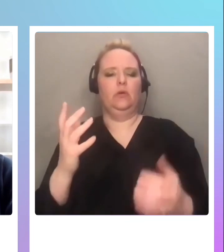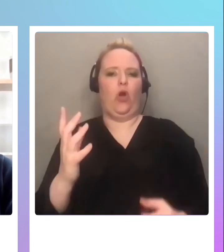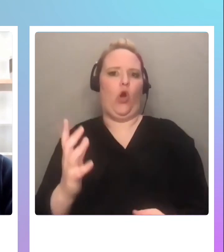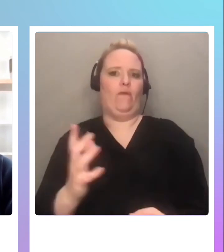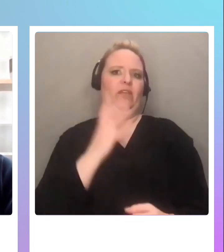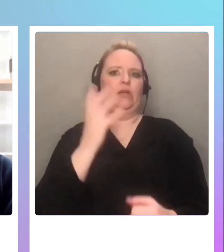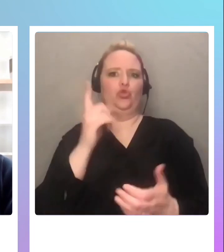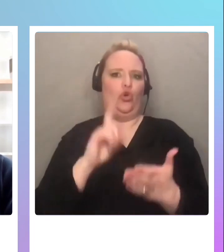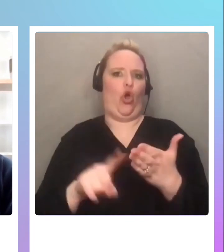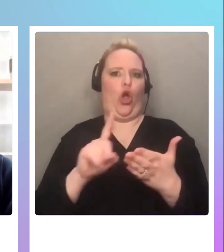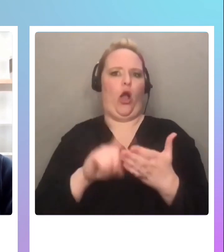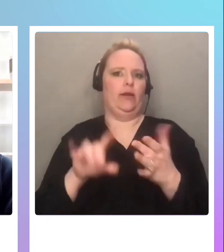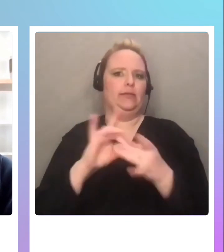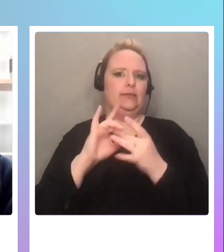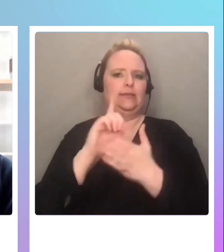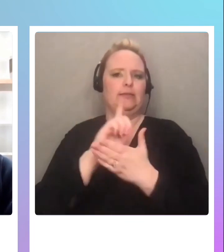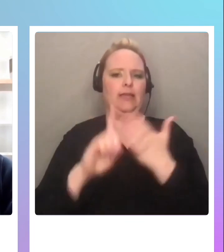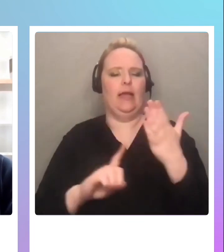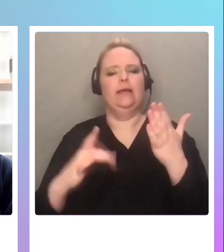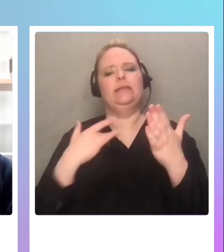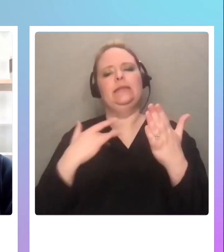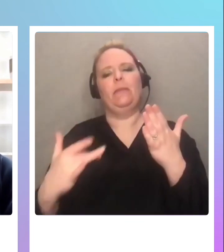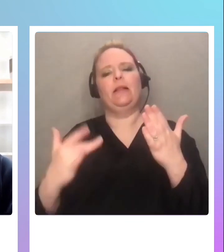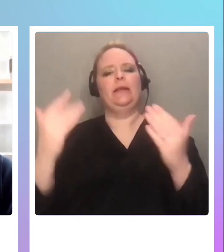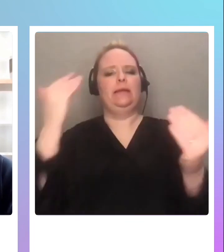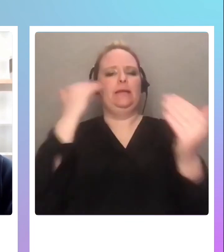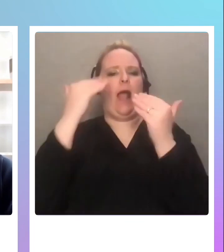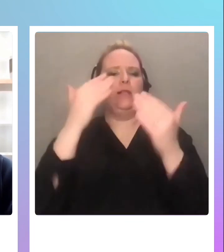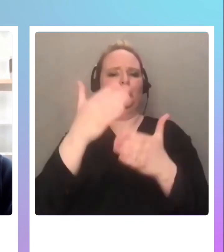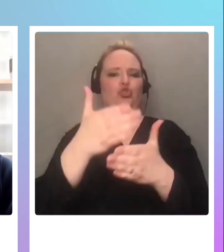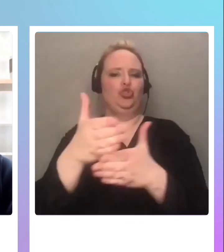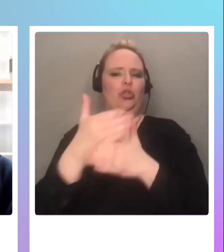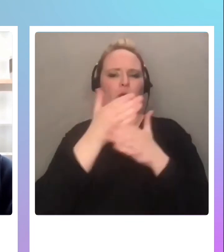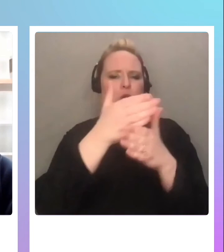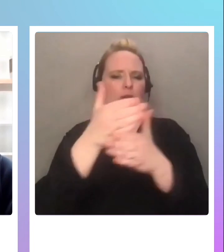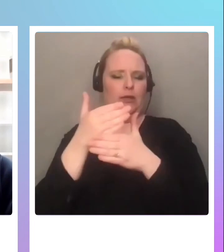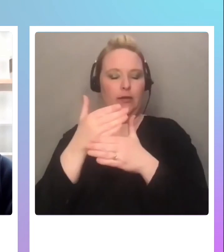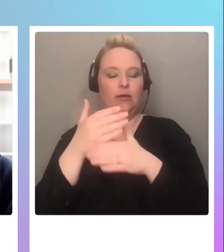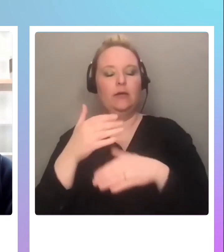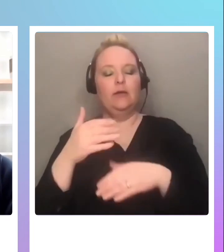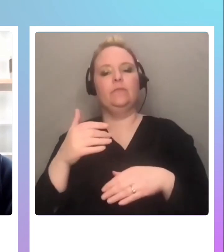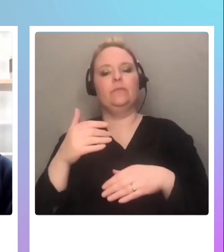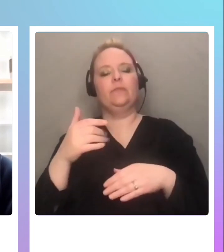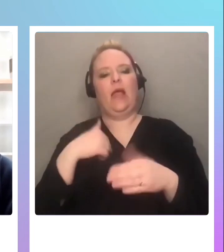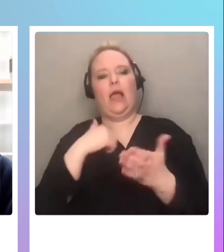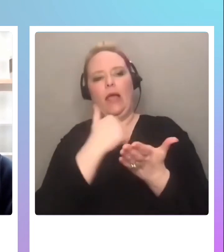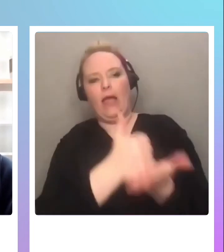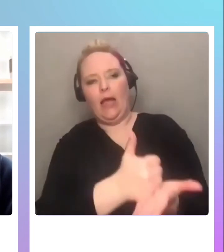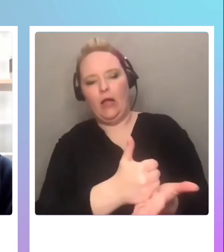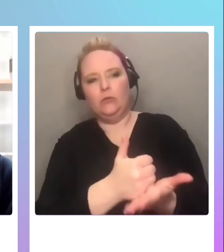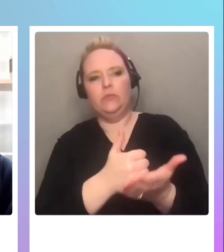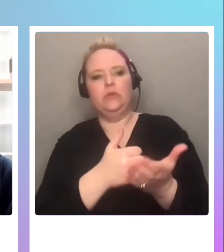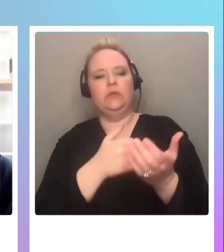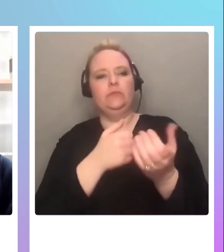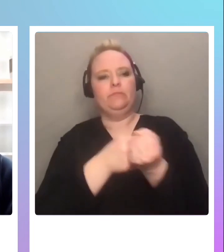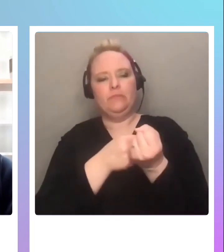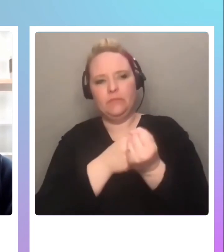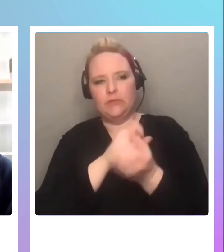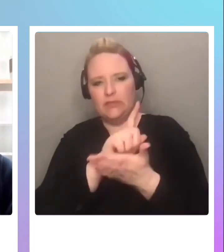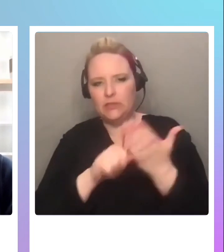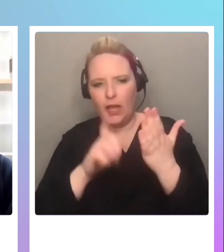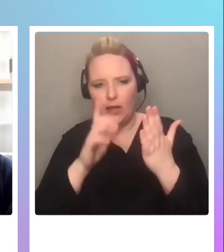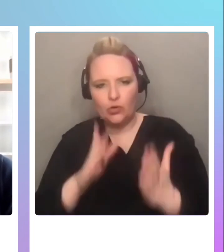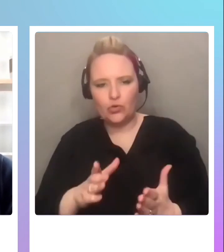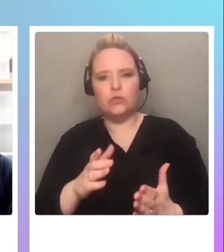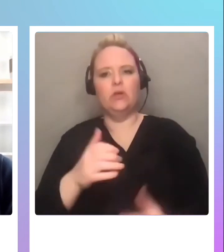audit of these designs. It's usually a lot of knowledge sharing on my part of like, well, and helping for the designers, because that,